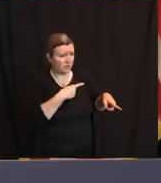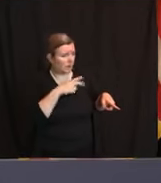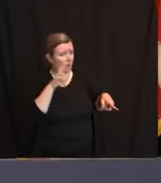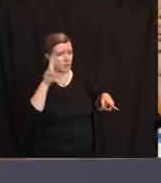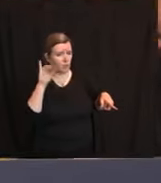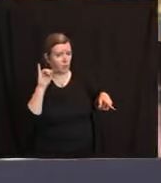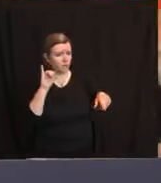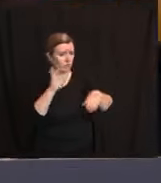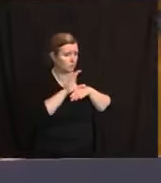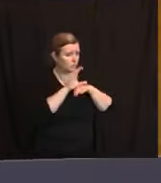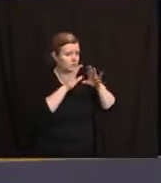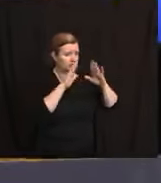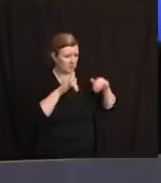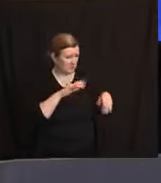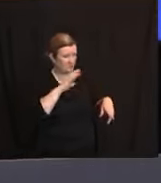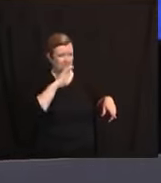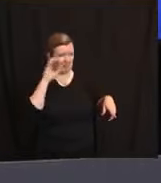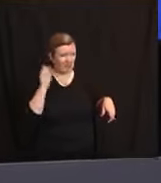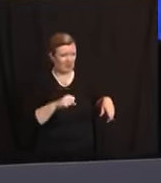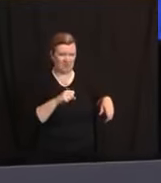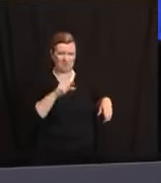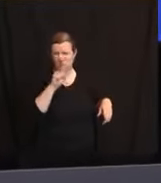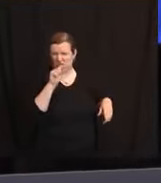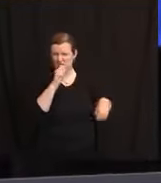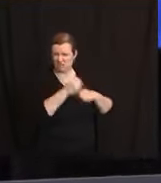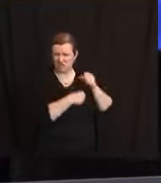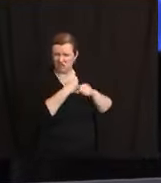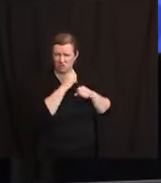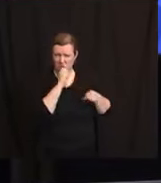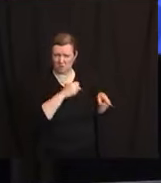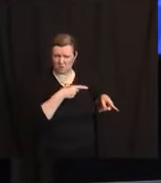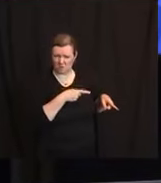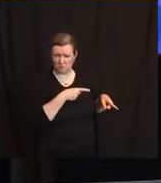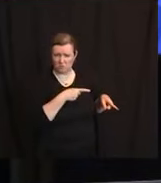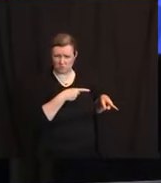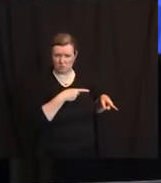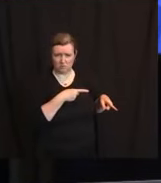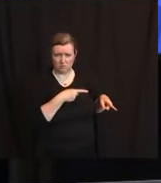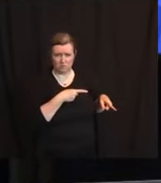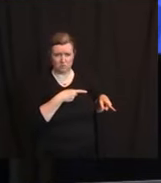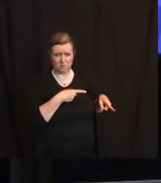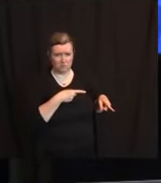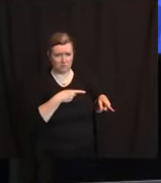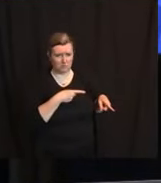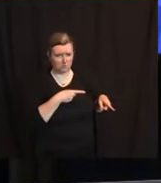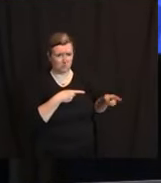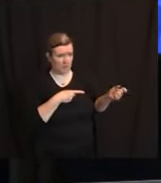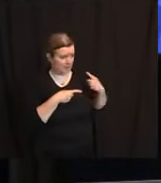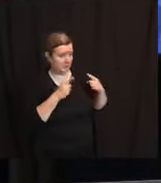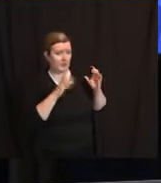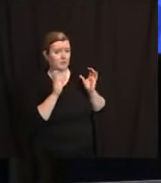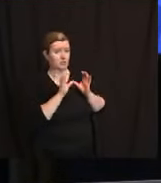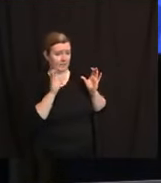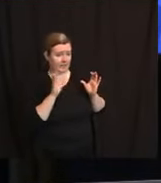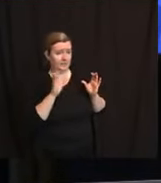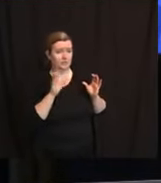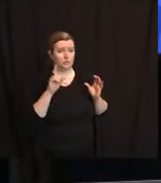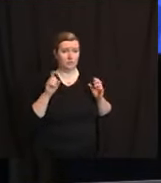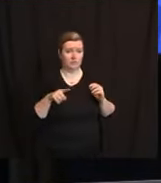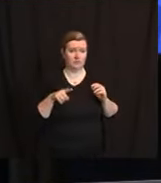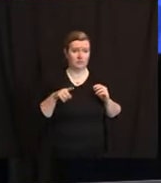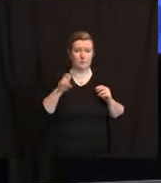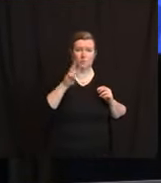John? Real quick, thanks, Gov. I want to be careful. I don't want to conflate the certification question issue with the age of our websites or how